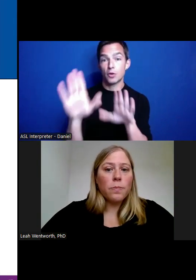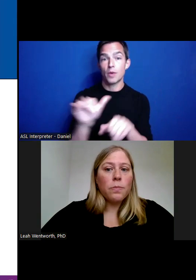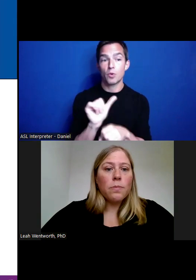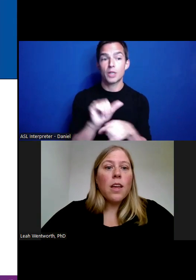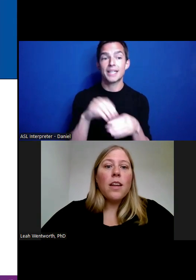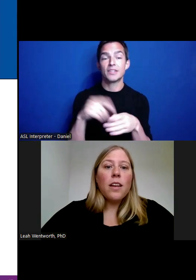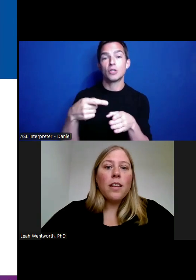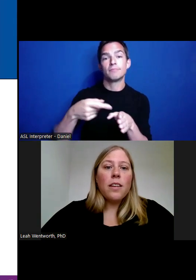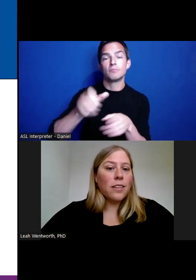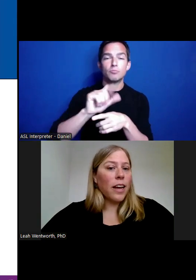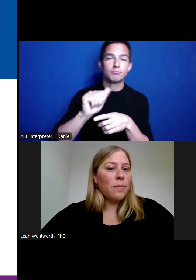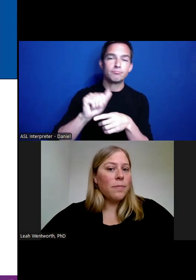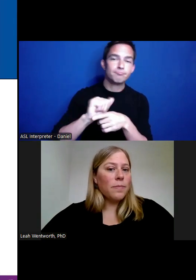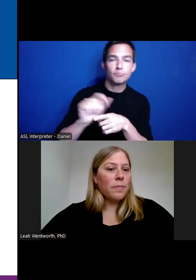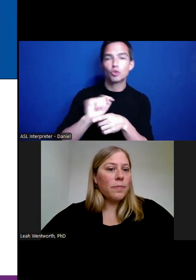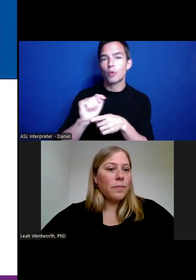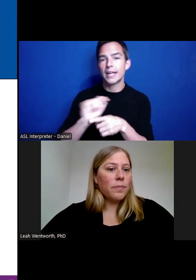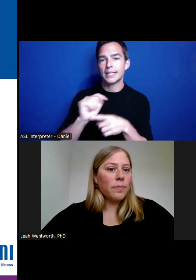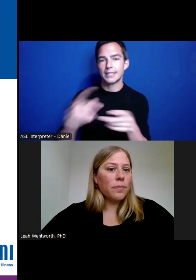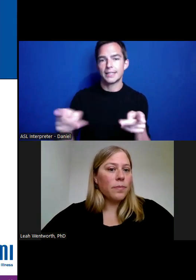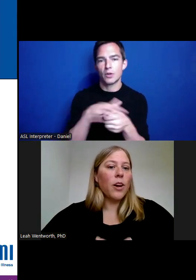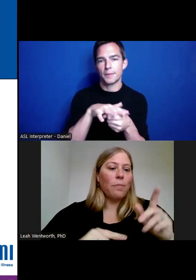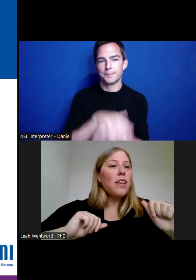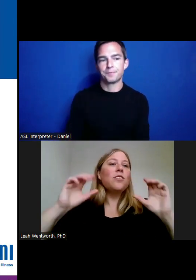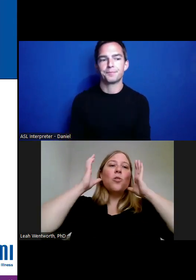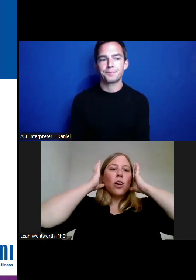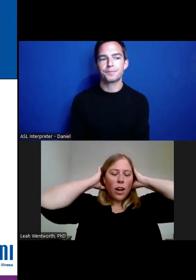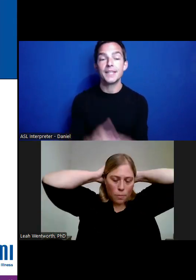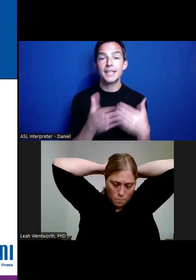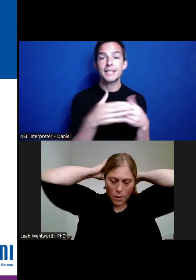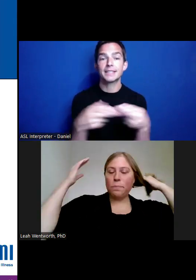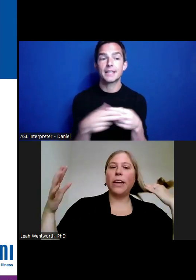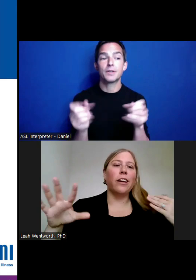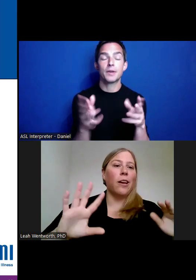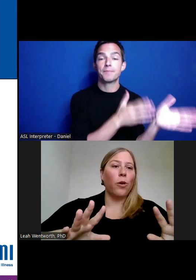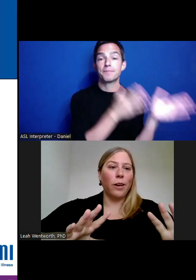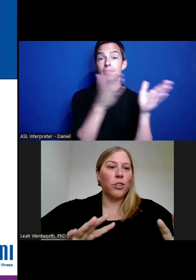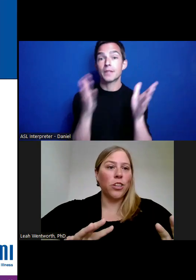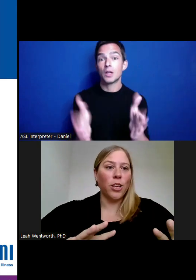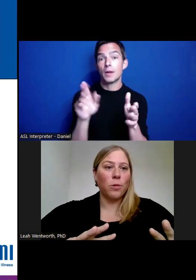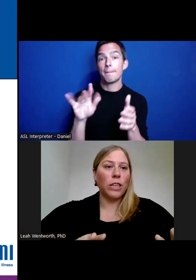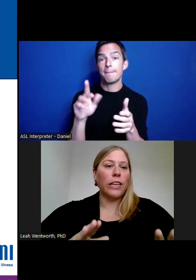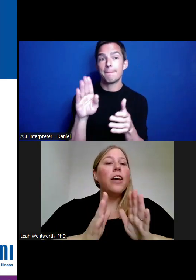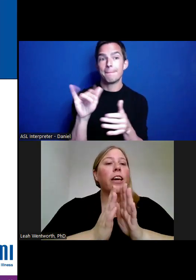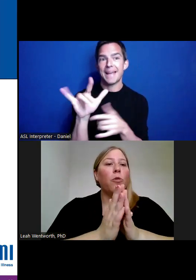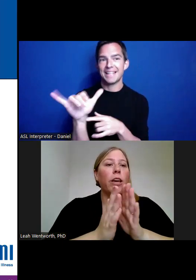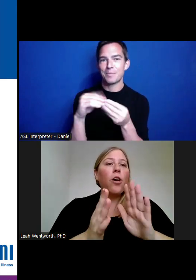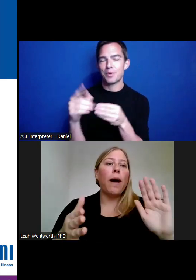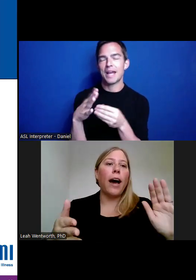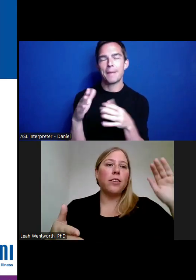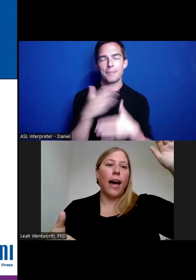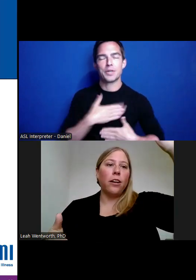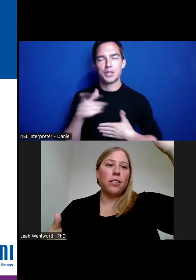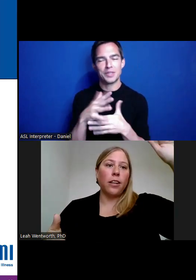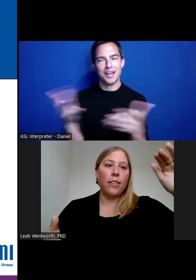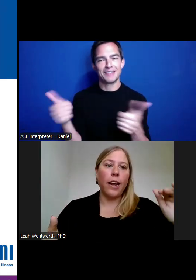space. Next slide. Okay, so Bailey at number 1, I appreciate you completely. Can we go